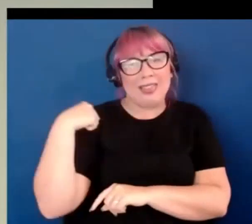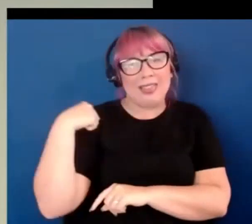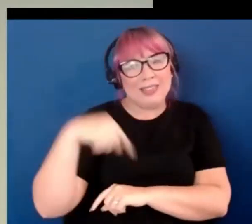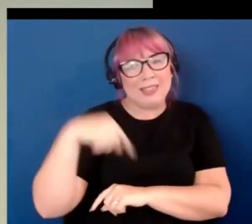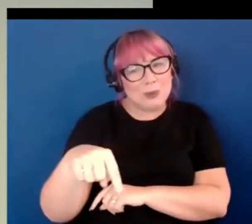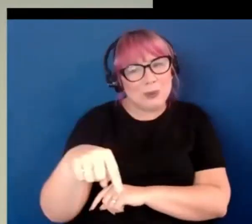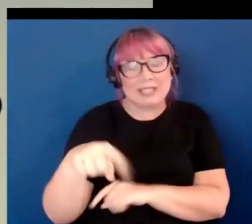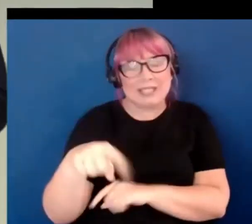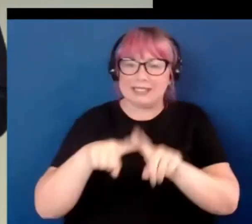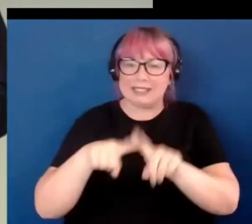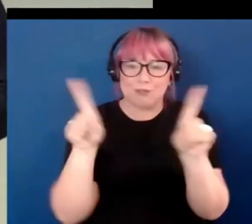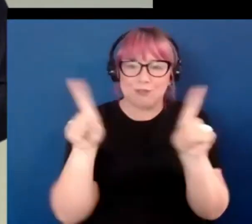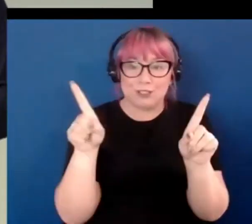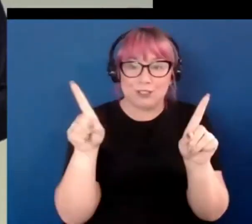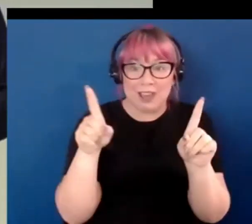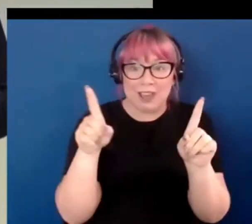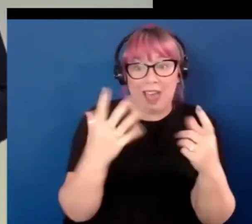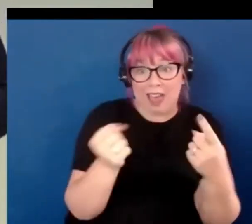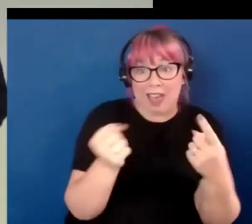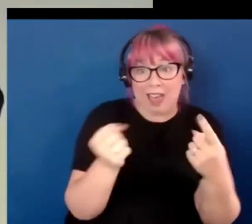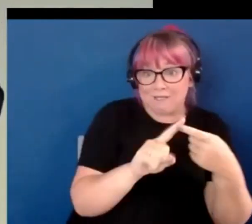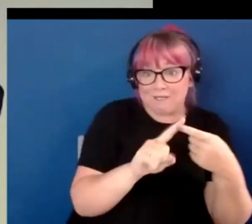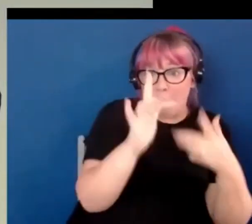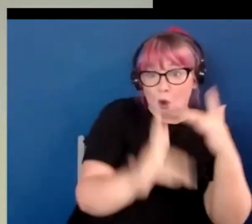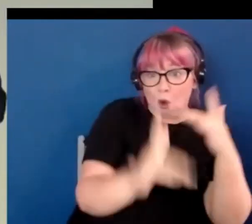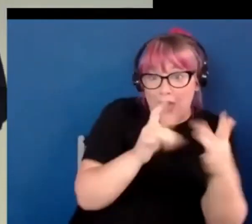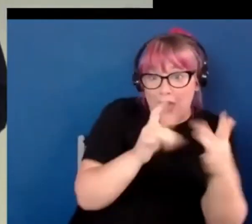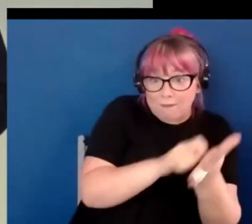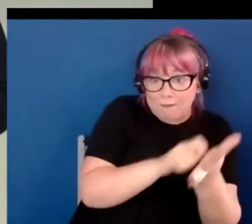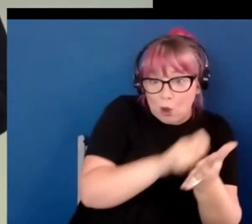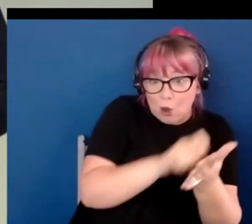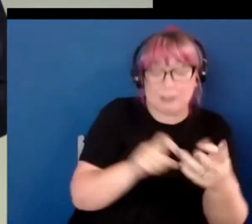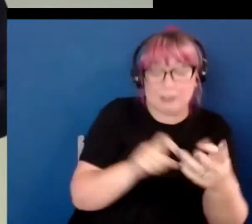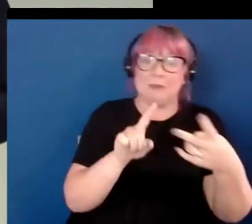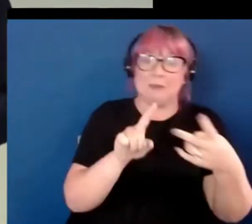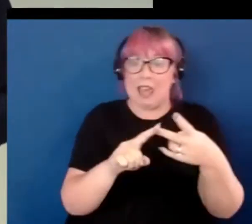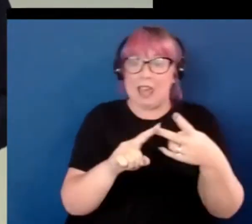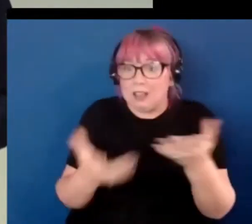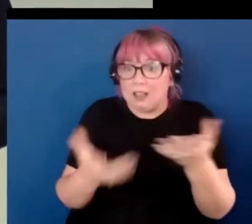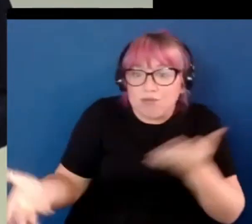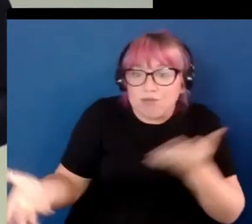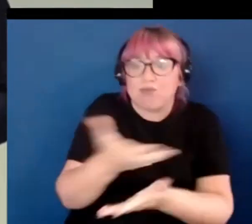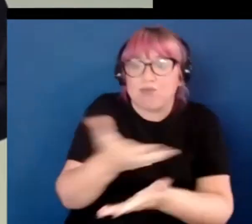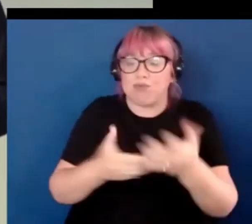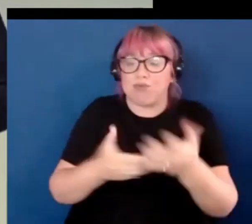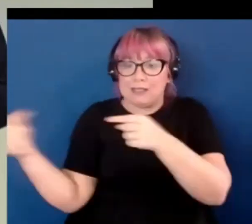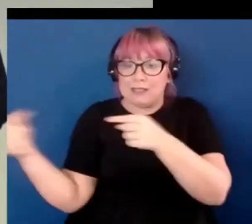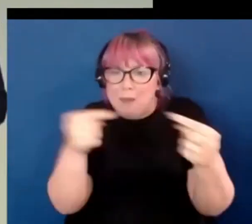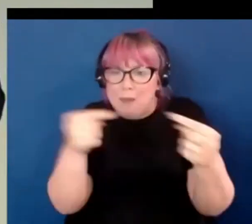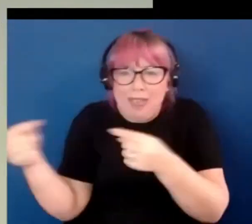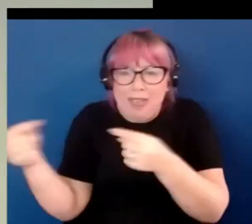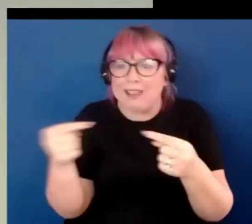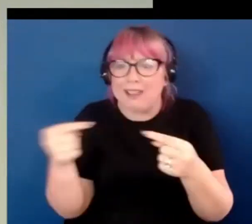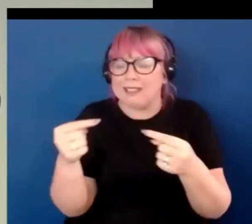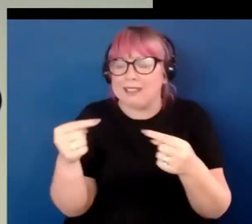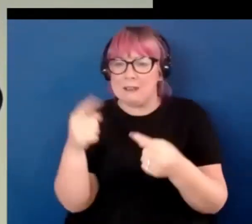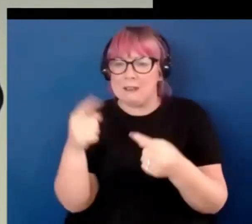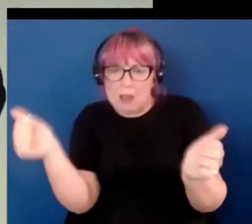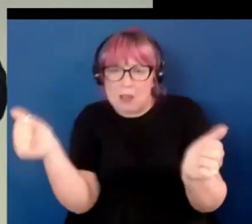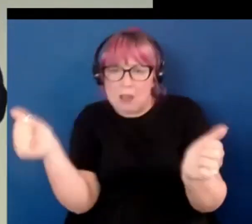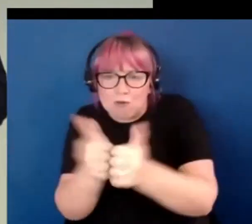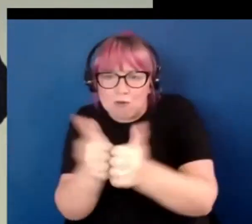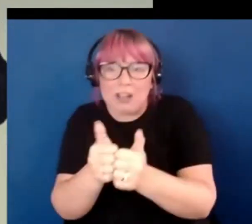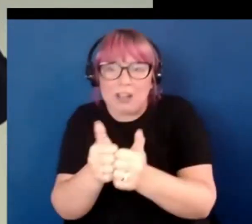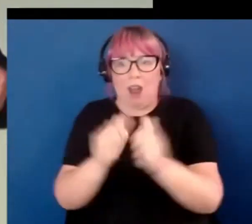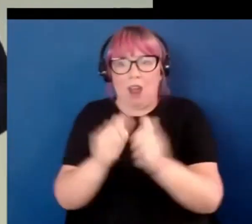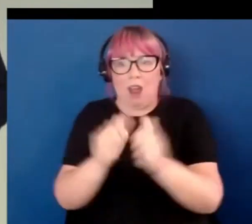time. And together we'll debate and vote on ideas for reparations to create global justice and put right the legacy